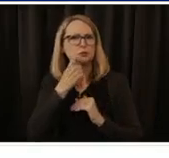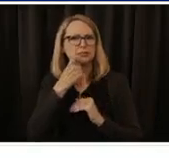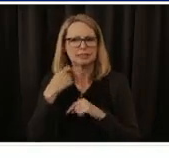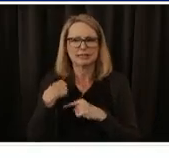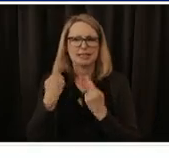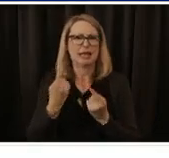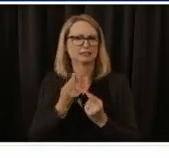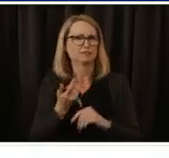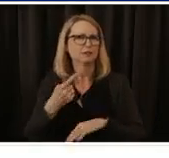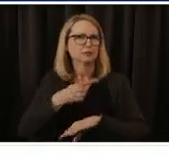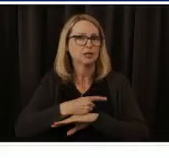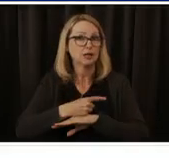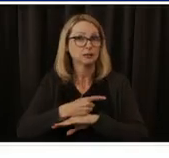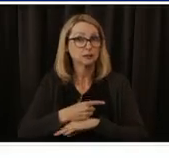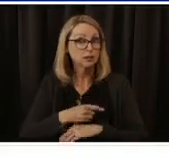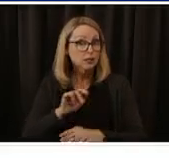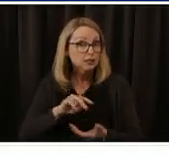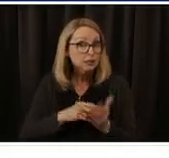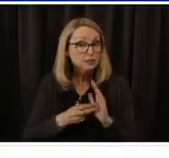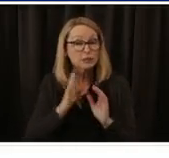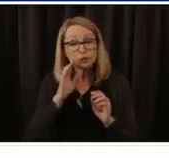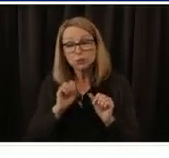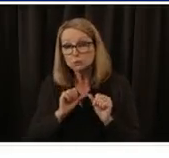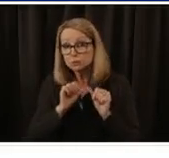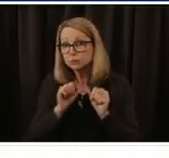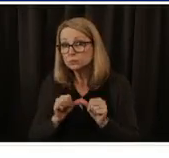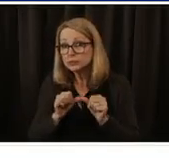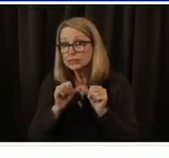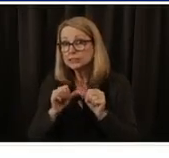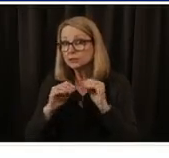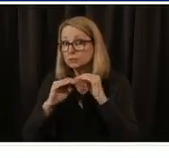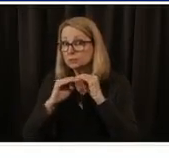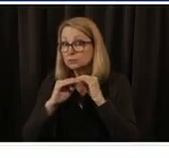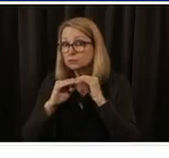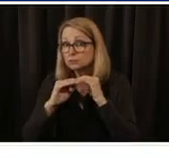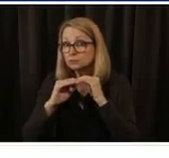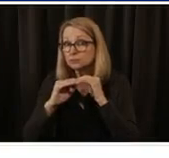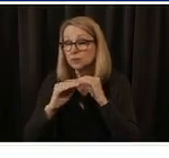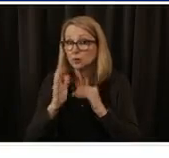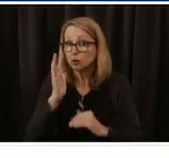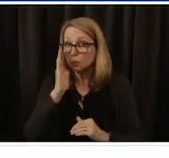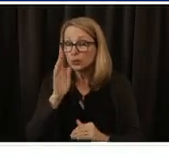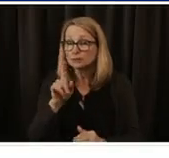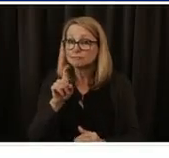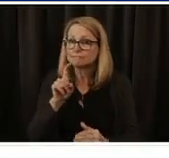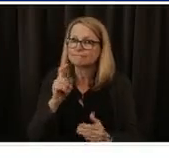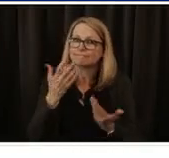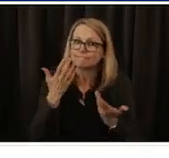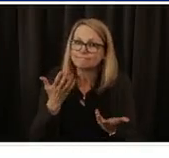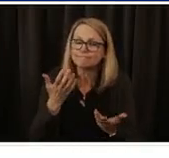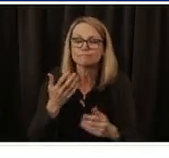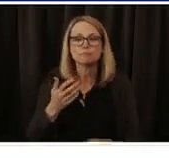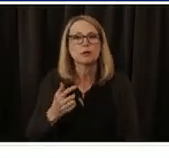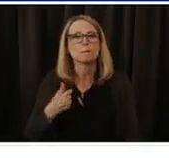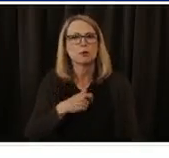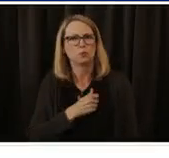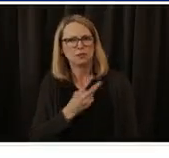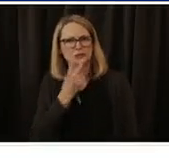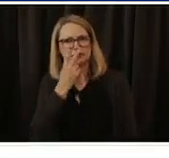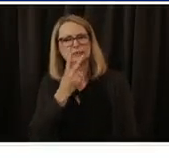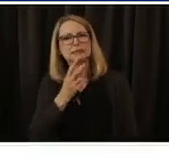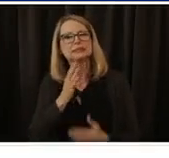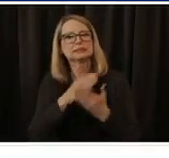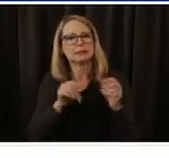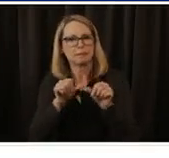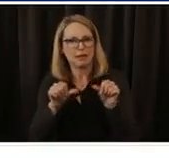soon to know if this trend we're seeing, this stabilization we're seeing in our cases is going to continue. As I said, we are certainly continuing to see an increase in some